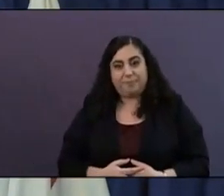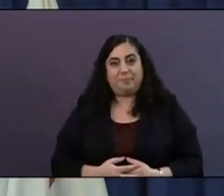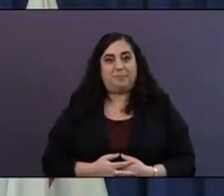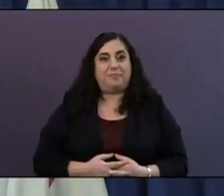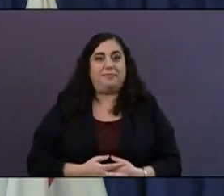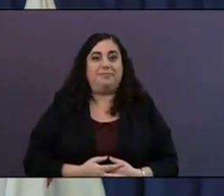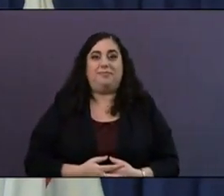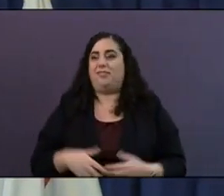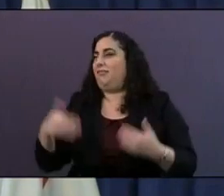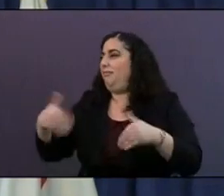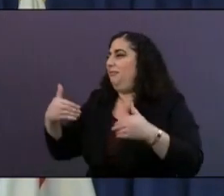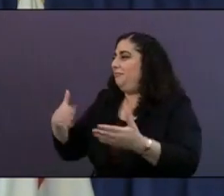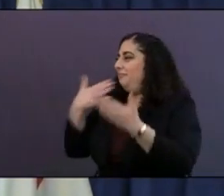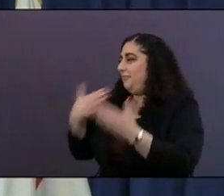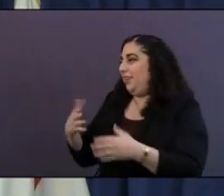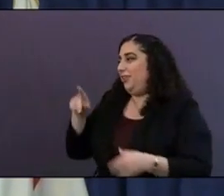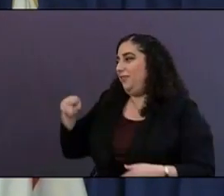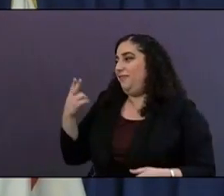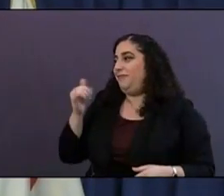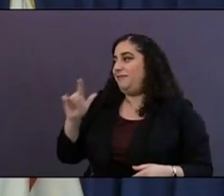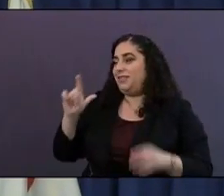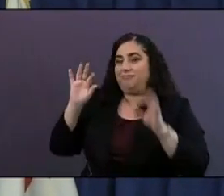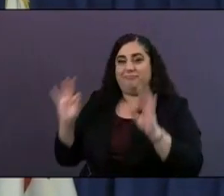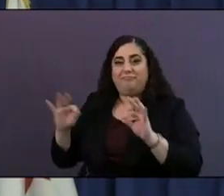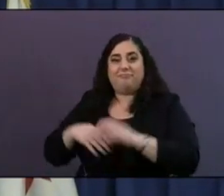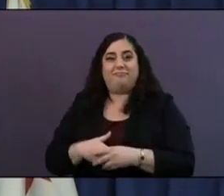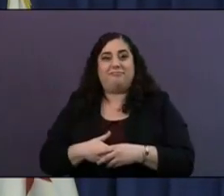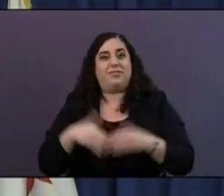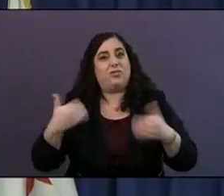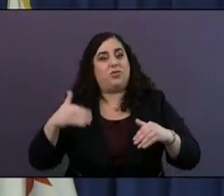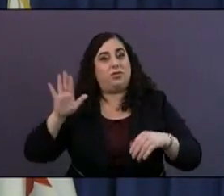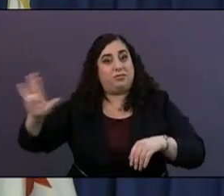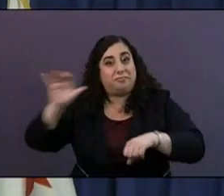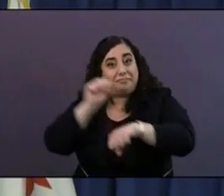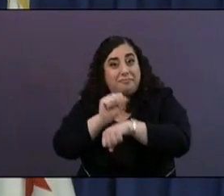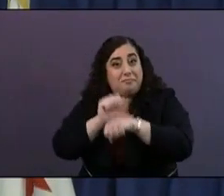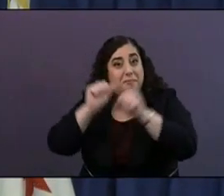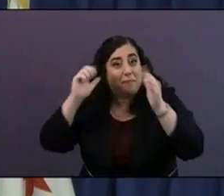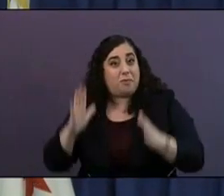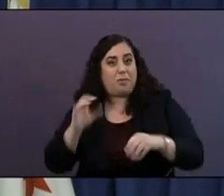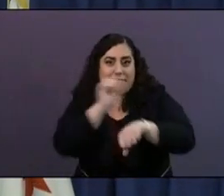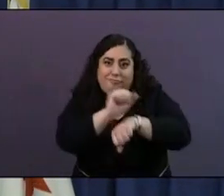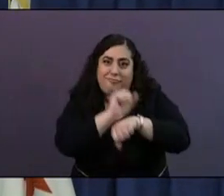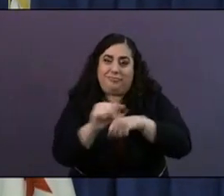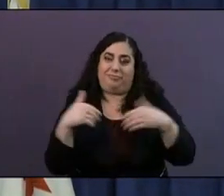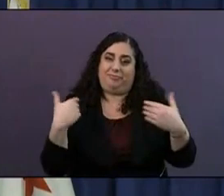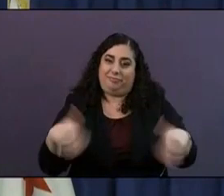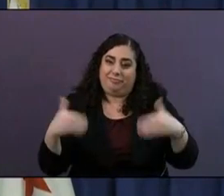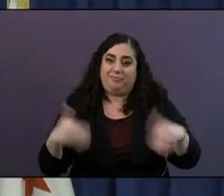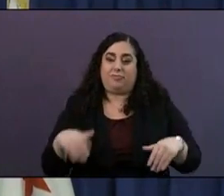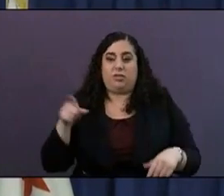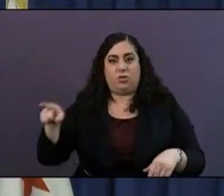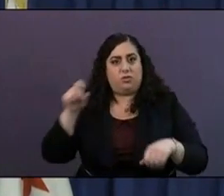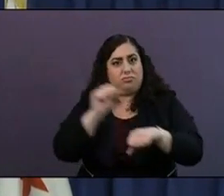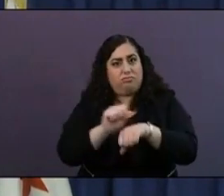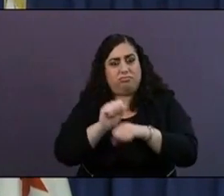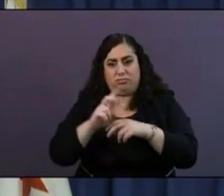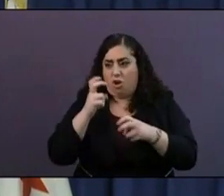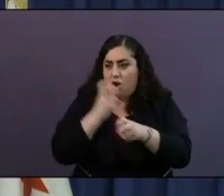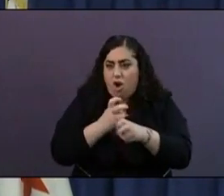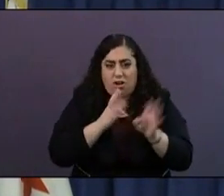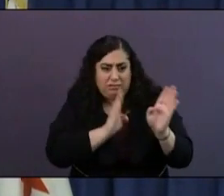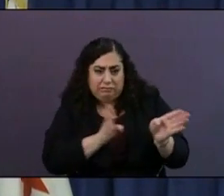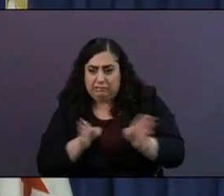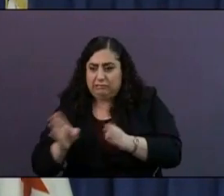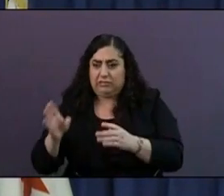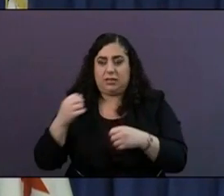Thank you, Phil, and thank you again to all of your employees who were out there this morning and all the preparations that you've made.